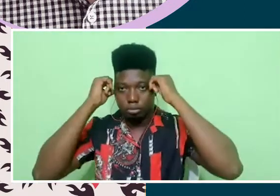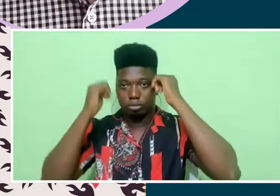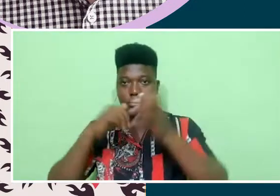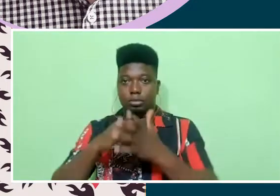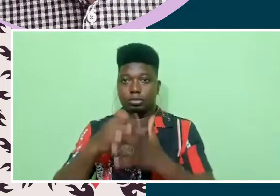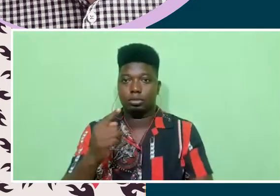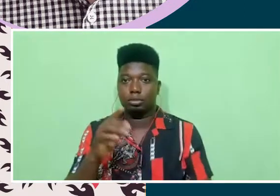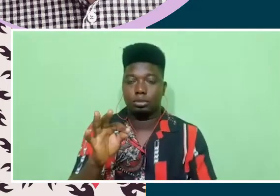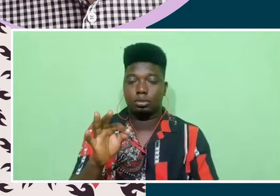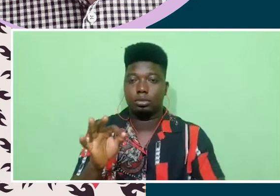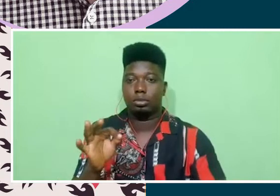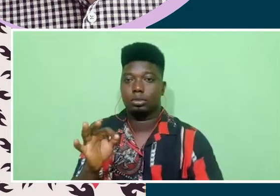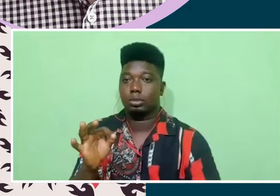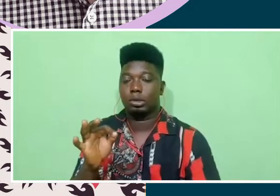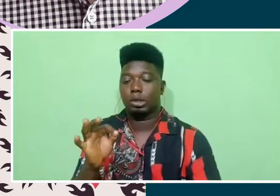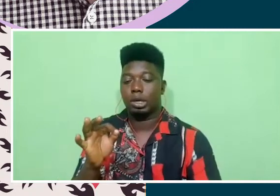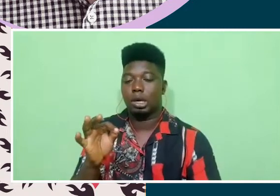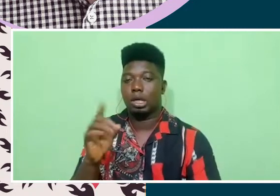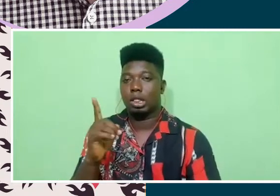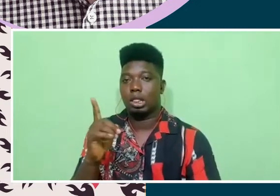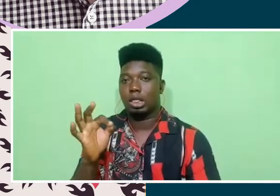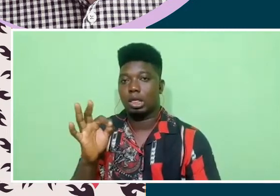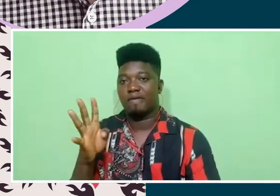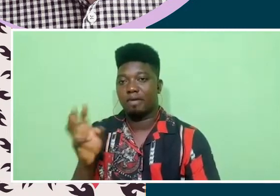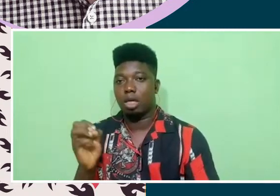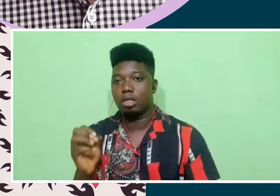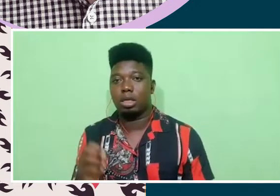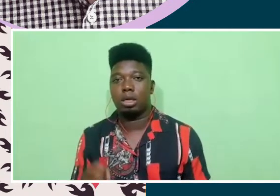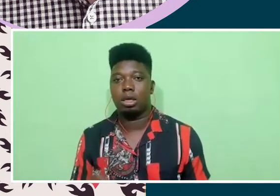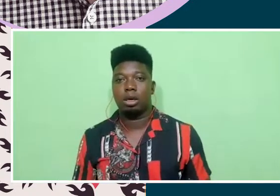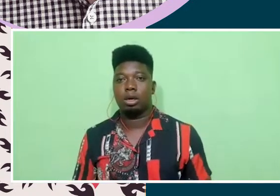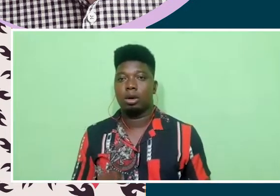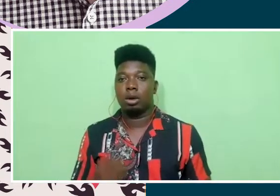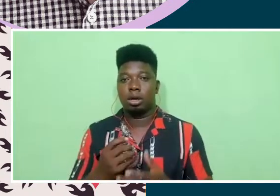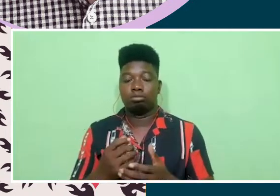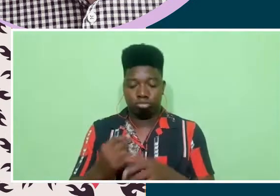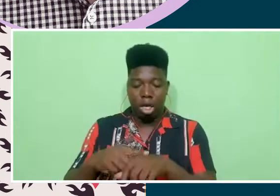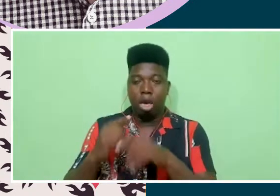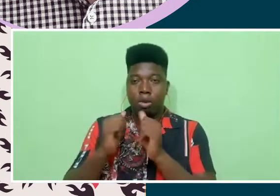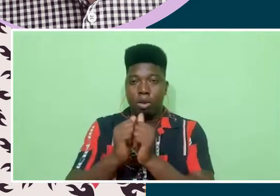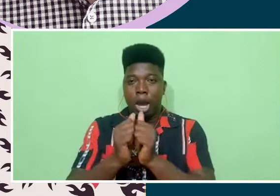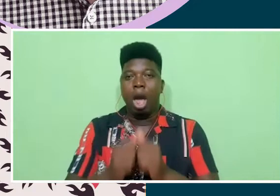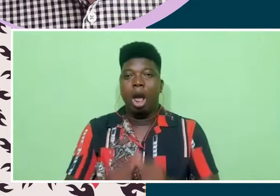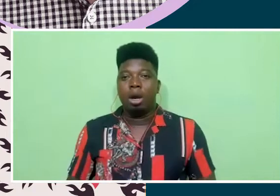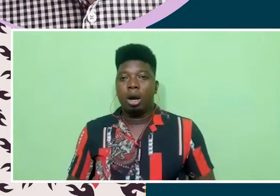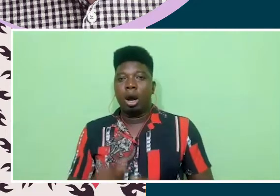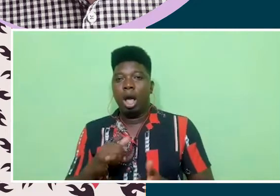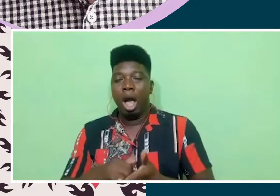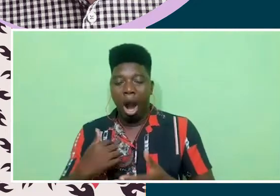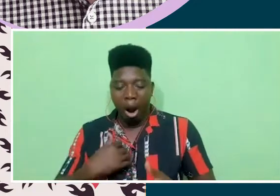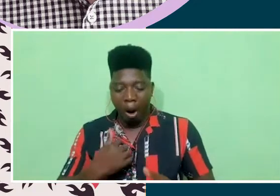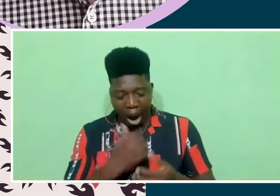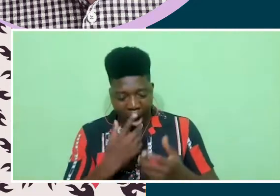Society. So a bunch of different superheroes banding together. And Wonder Woman was on the team, but she was the team secretary.